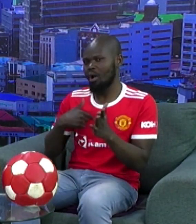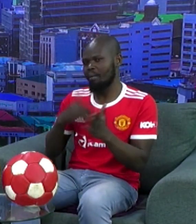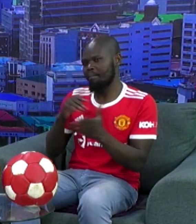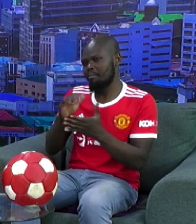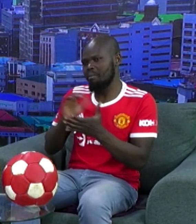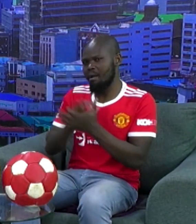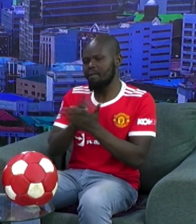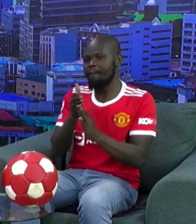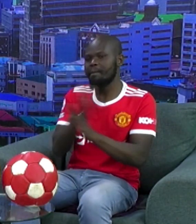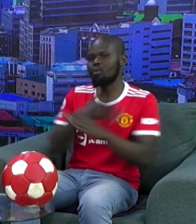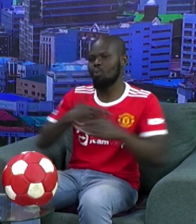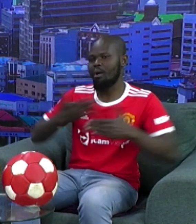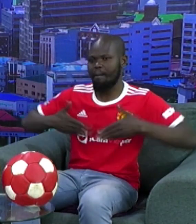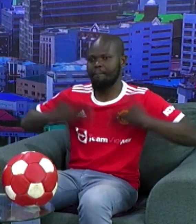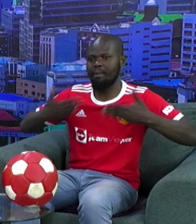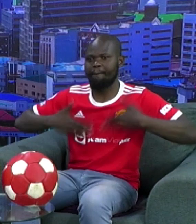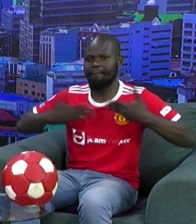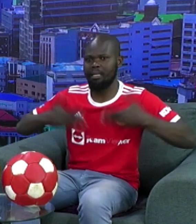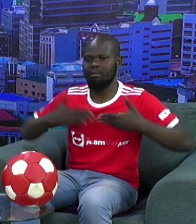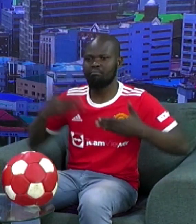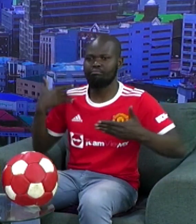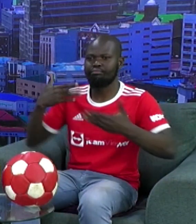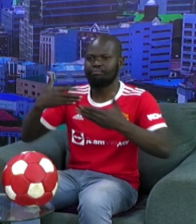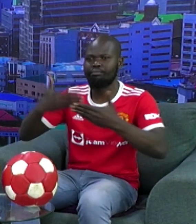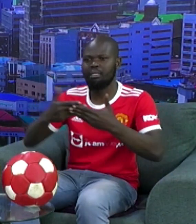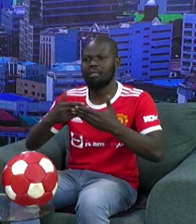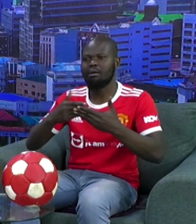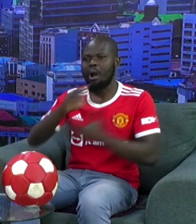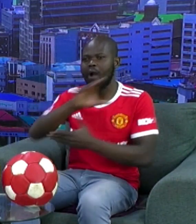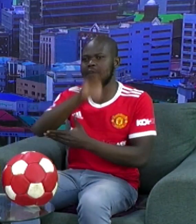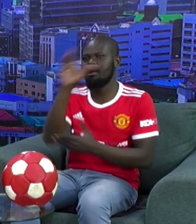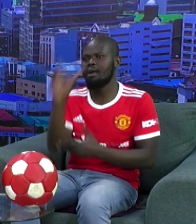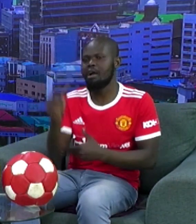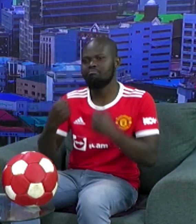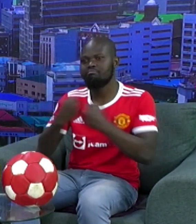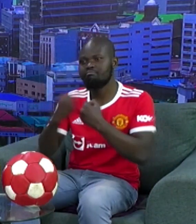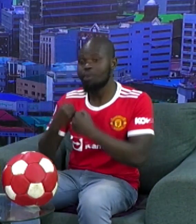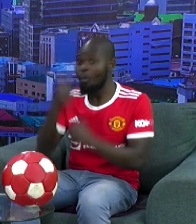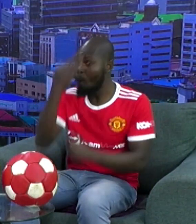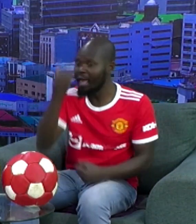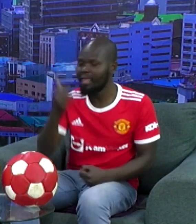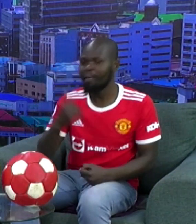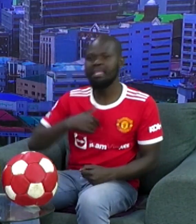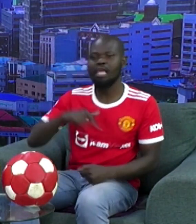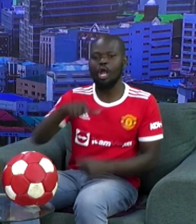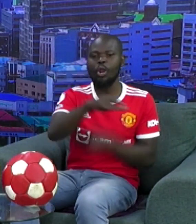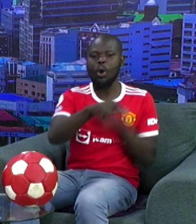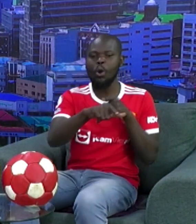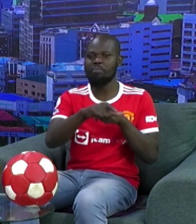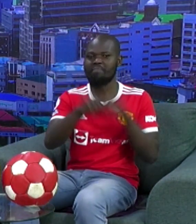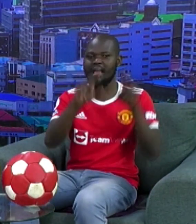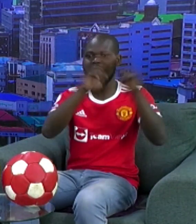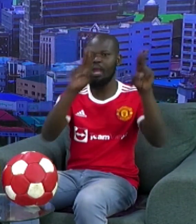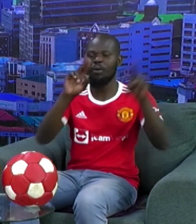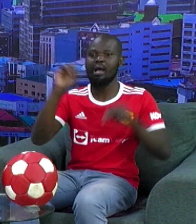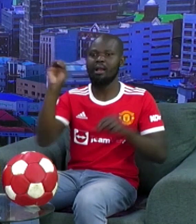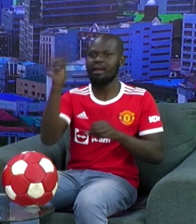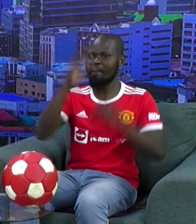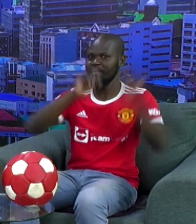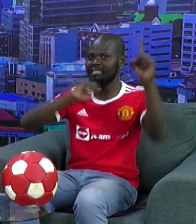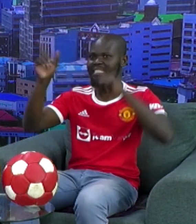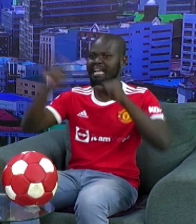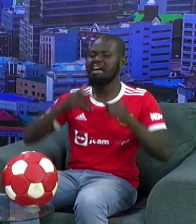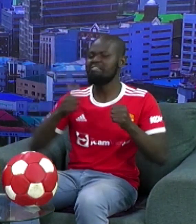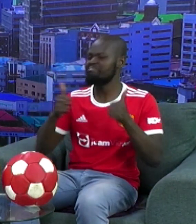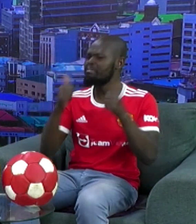the EPL will give us an exciting and very busy weekend. We'll